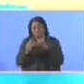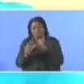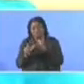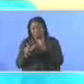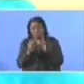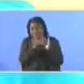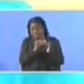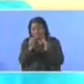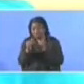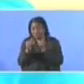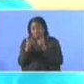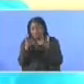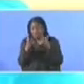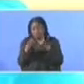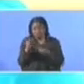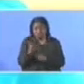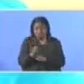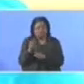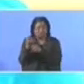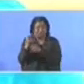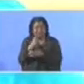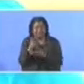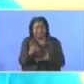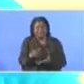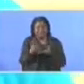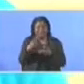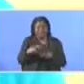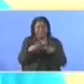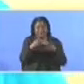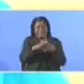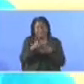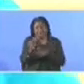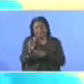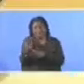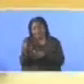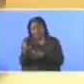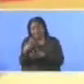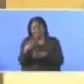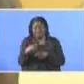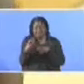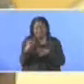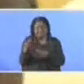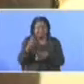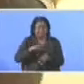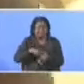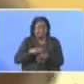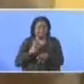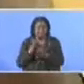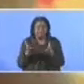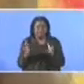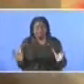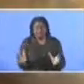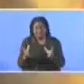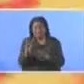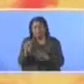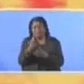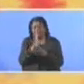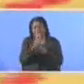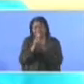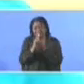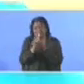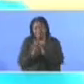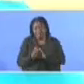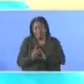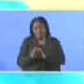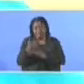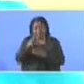and help and give of themselves, give of their time, and we want to encourage them to become a part of this community. If we can do